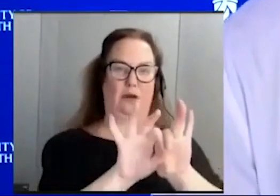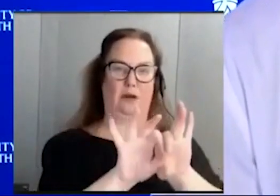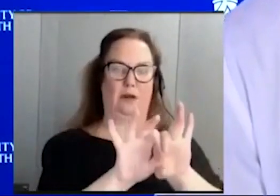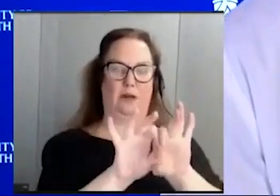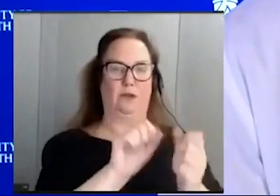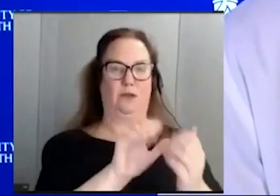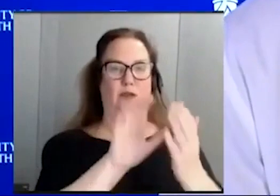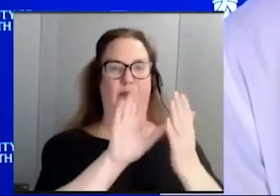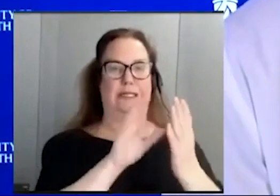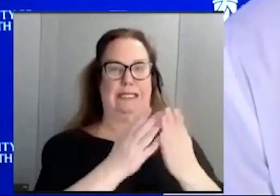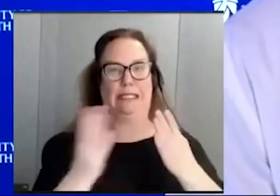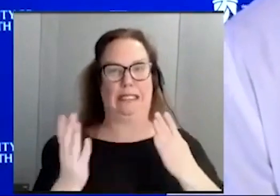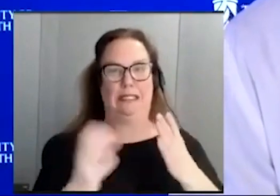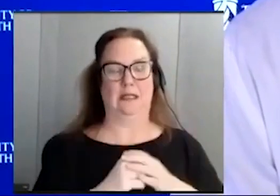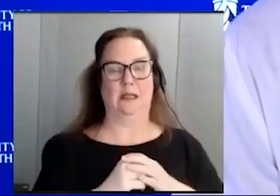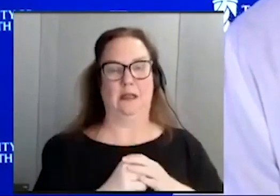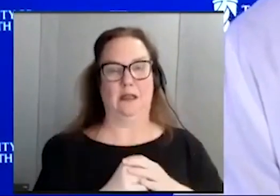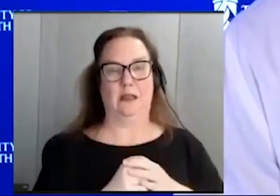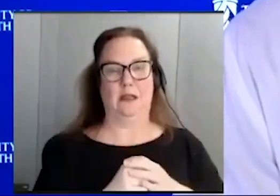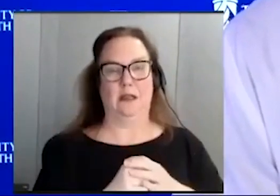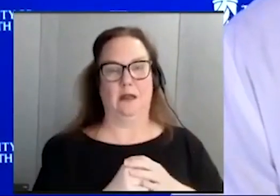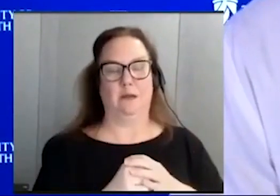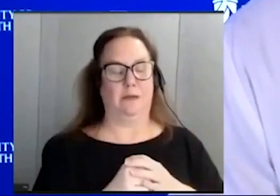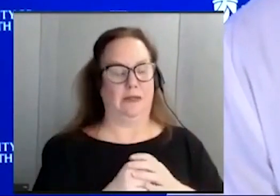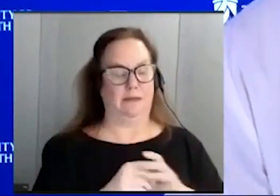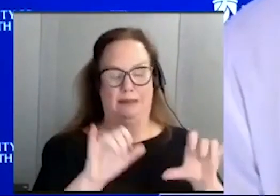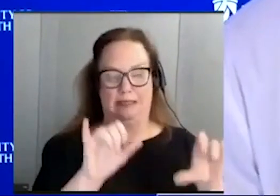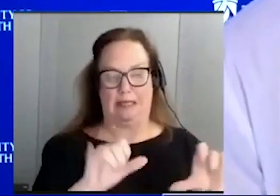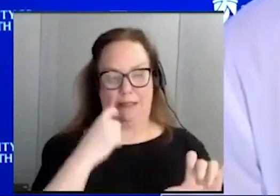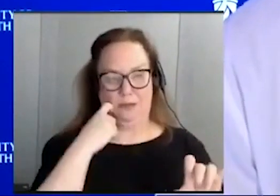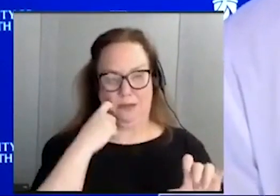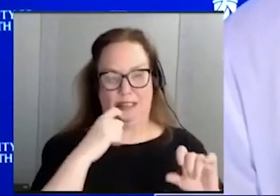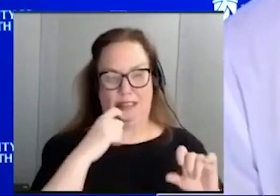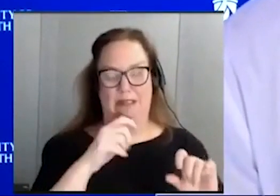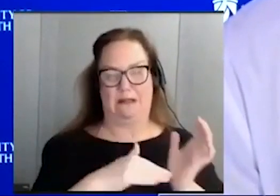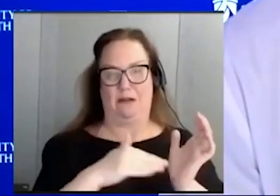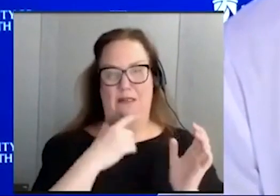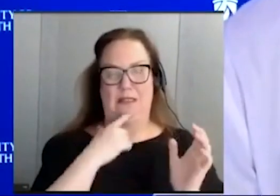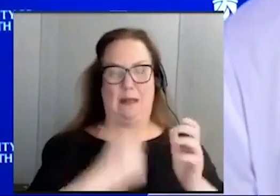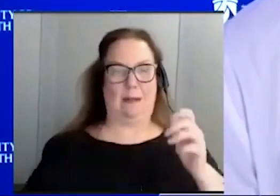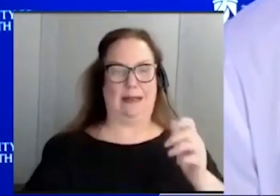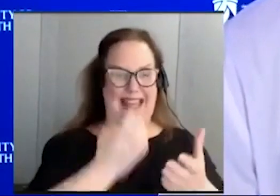things. But just as Dr. Spike said, the bulk of the evidence